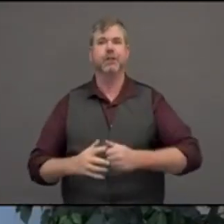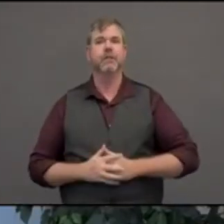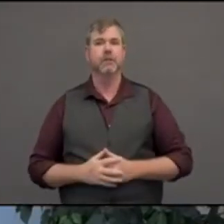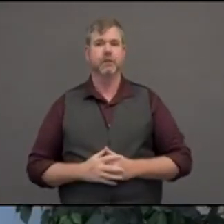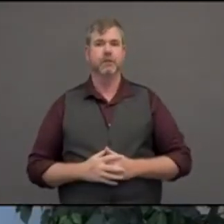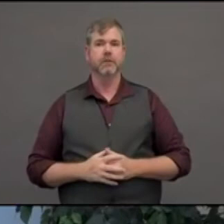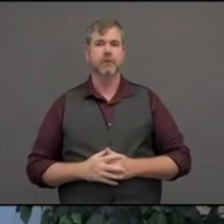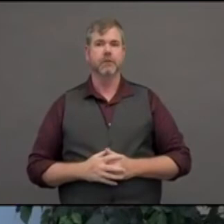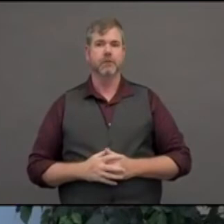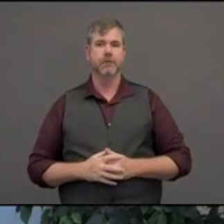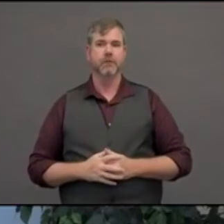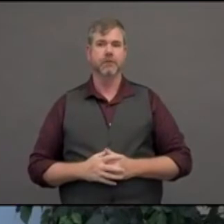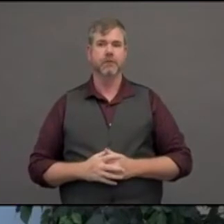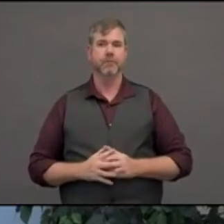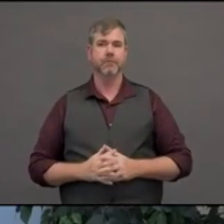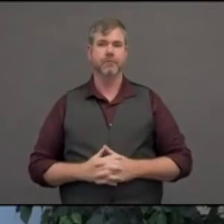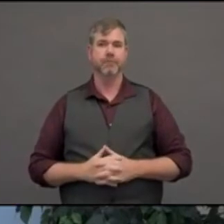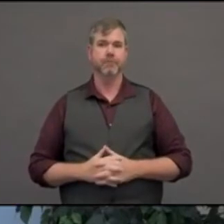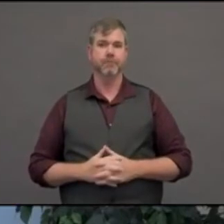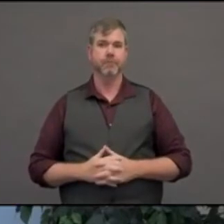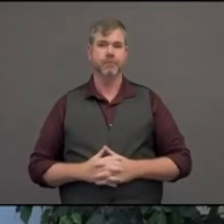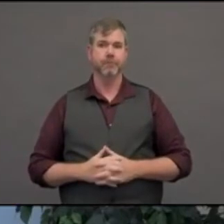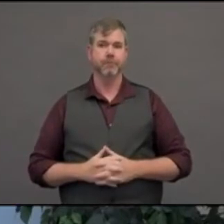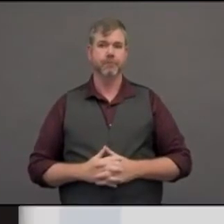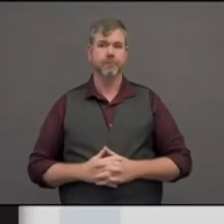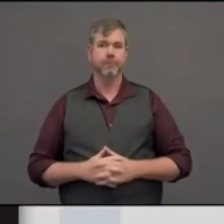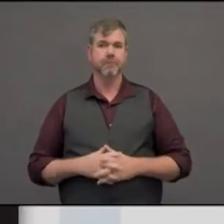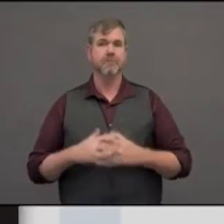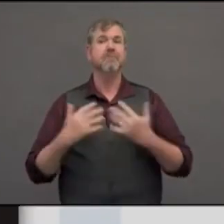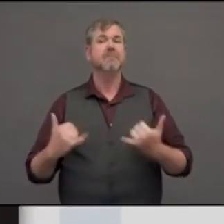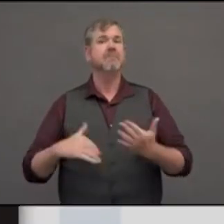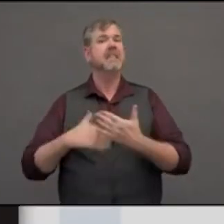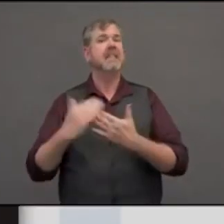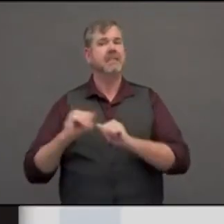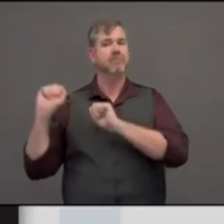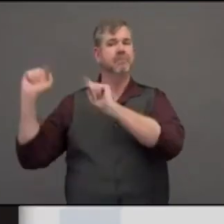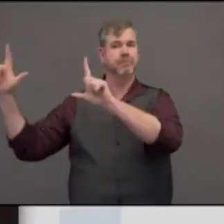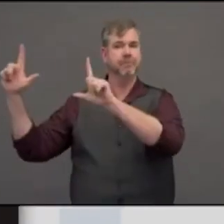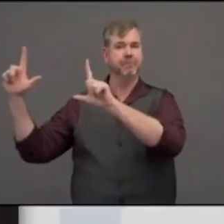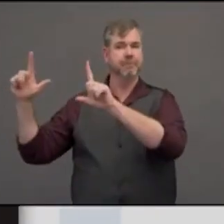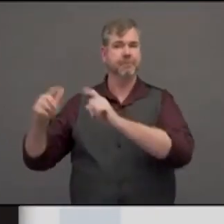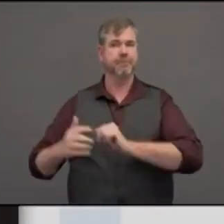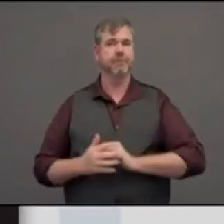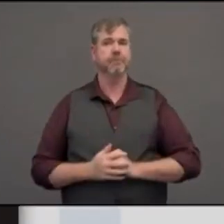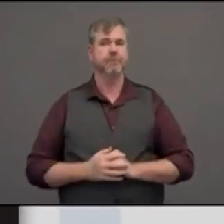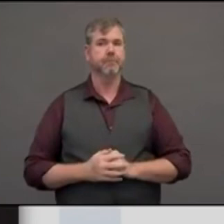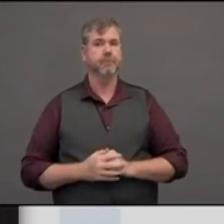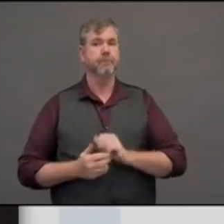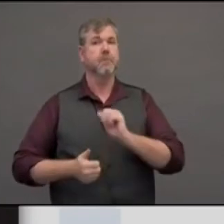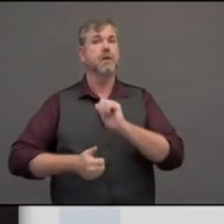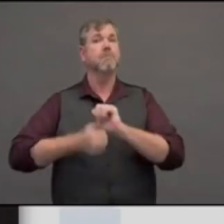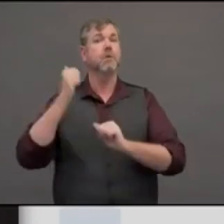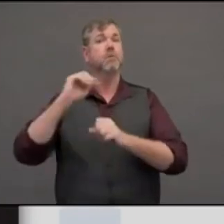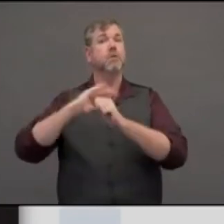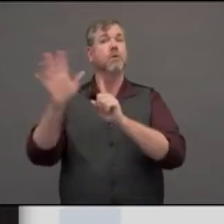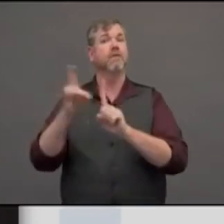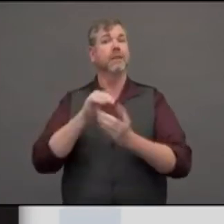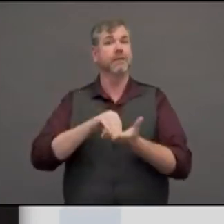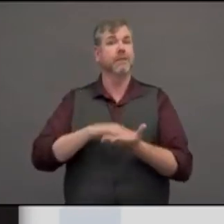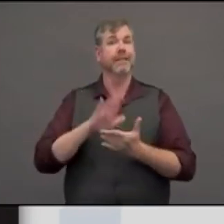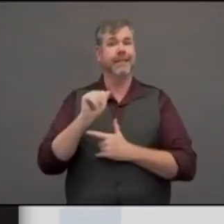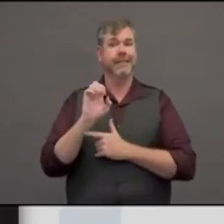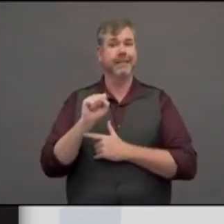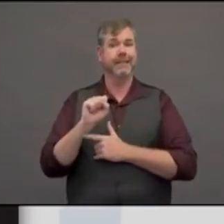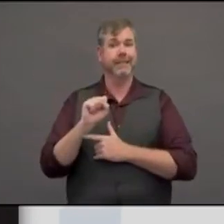messaging that we posted here. The majority of COVID-19 cases are people 49 and younger. 95%